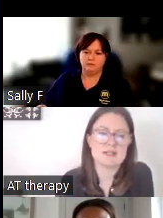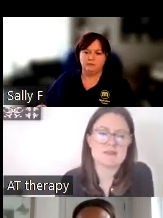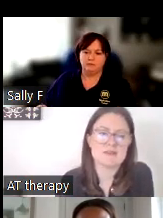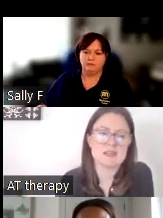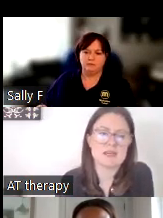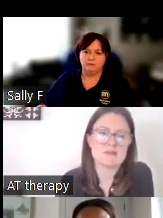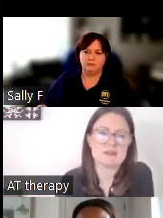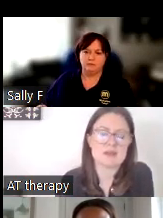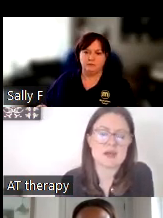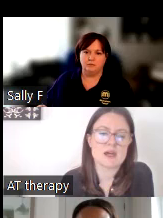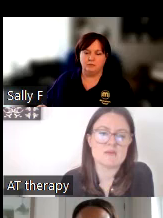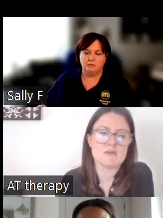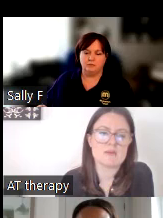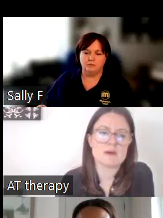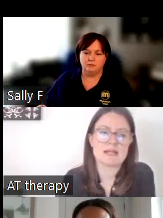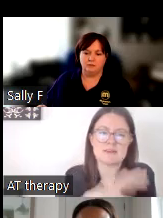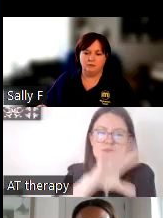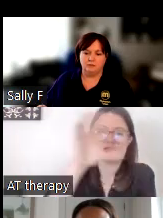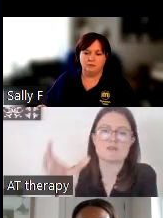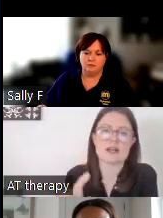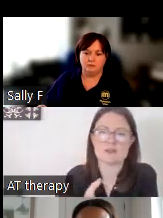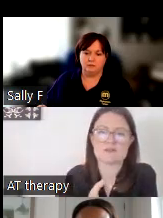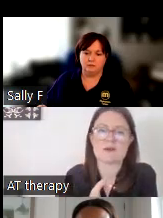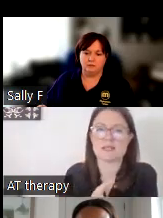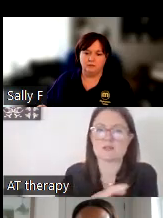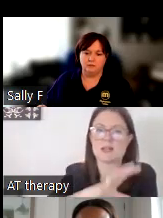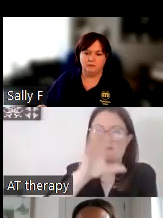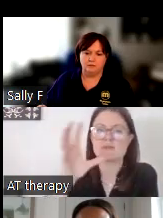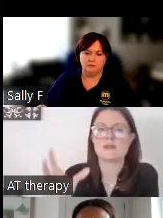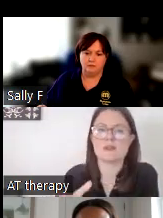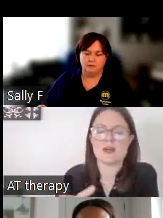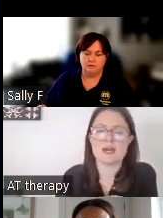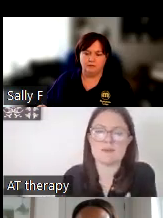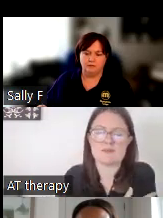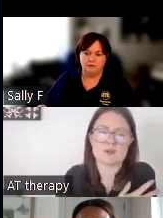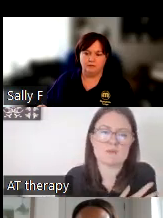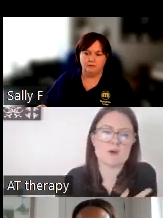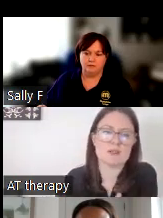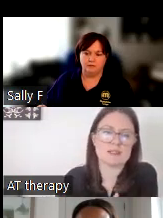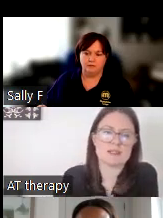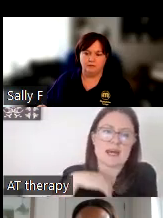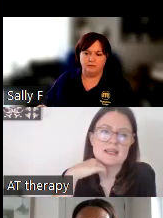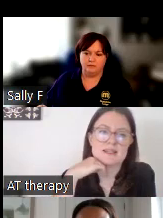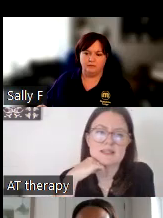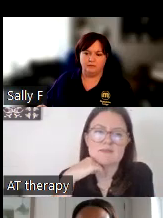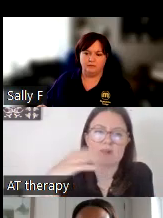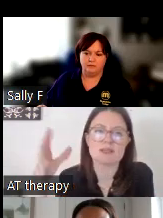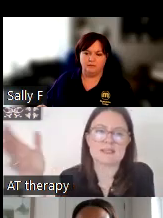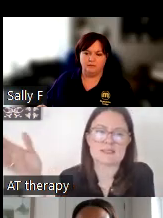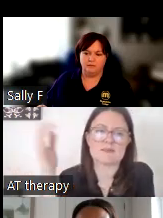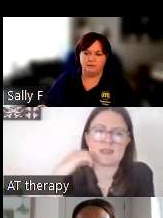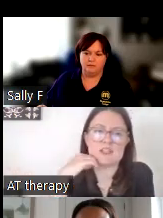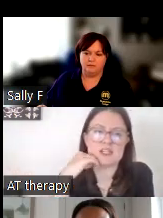So there'll be different themes, and different sort of language families will have different components in the signs that